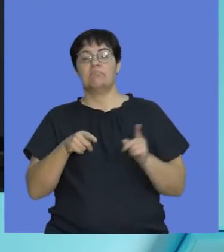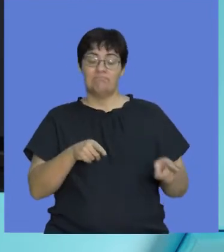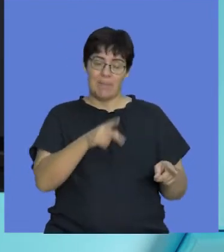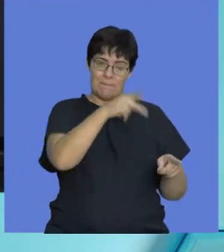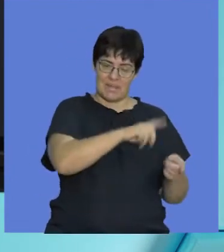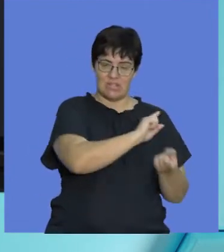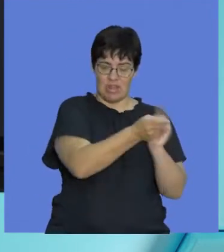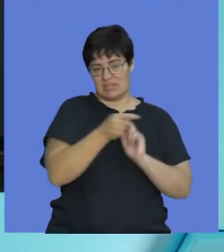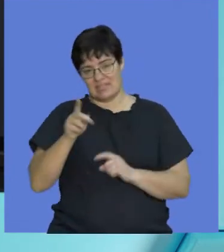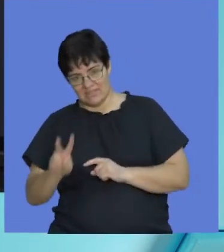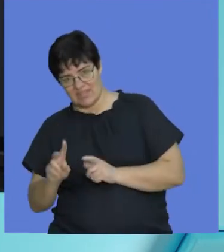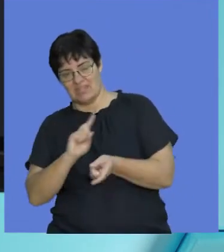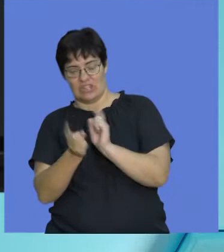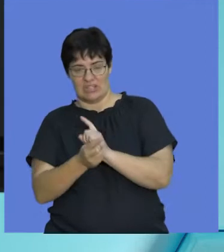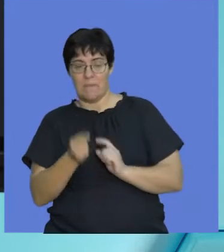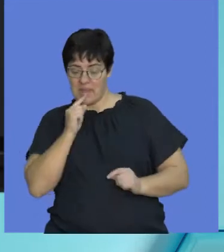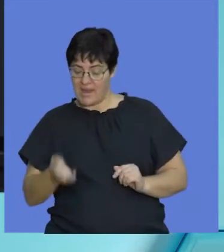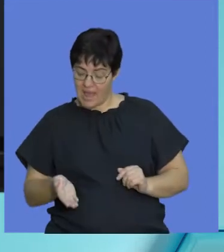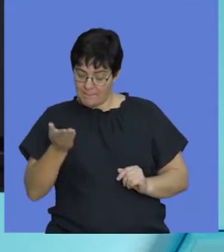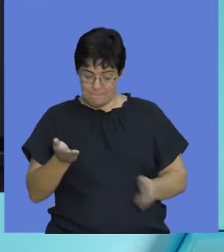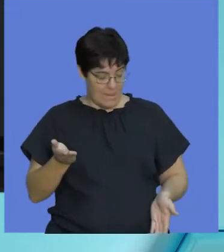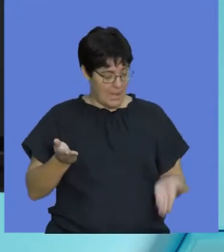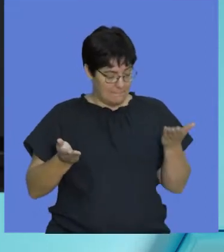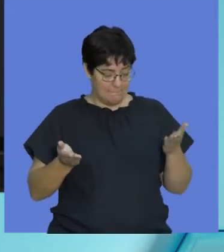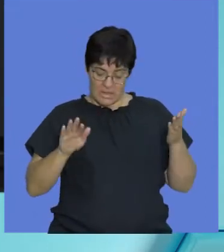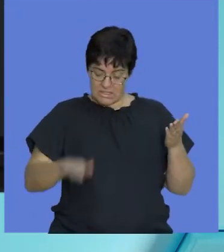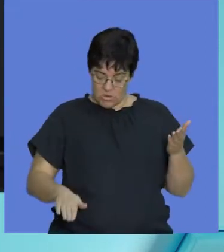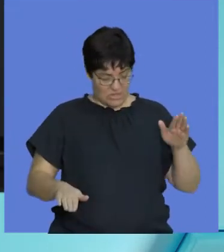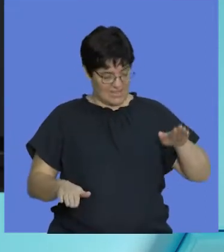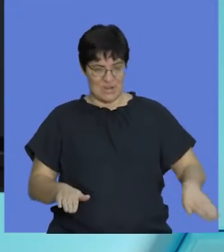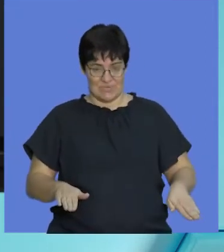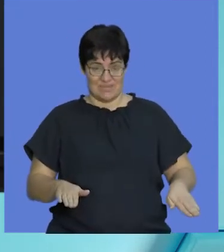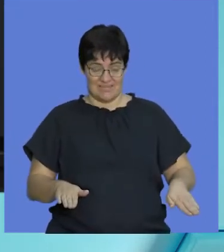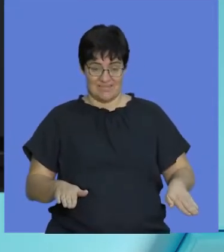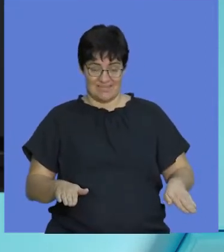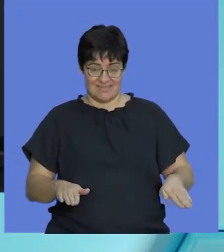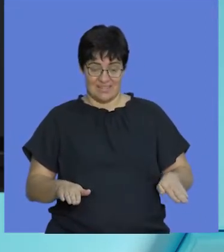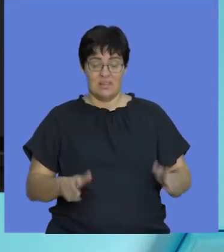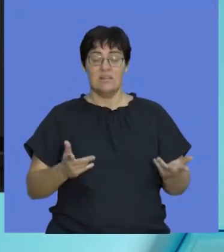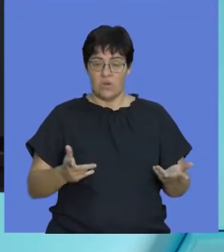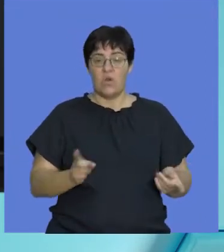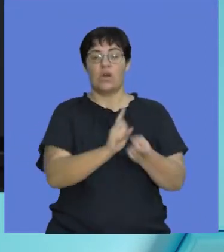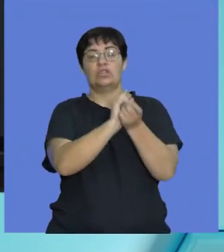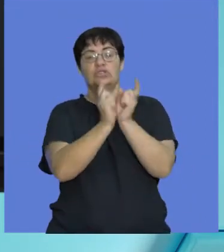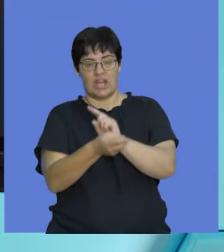momentum changes, but again, they're directly proportional. So that means for us that they change by the